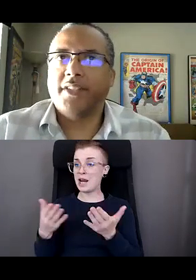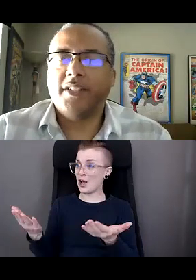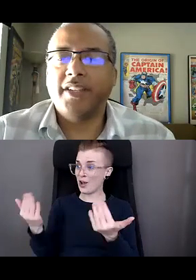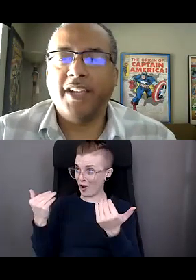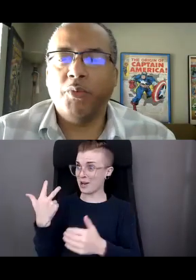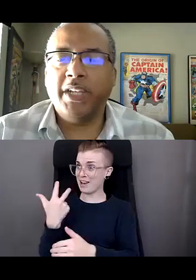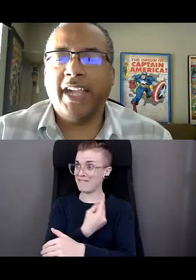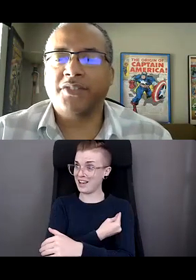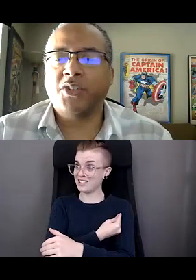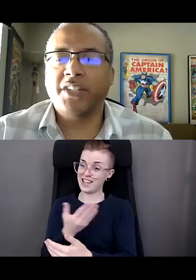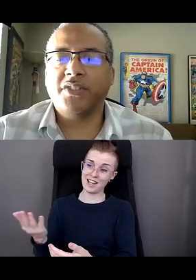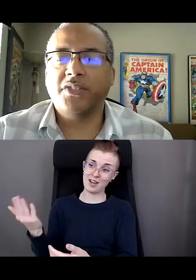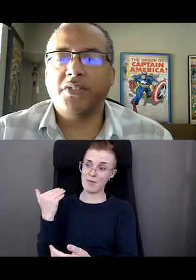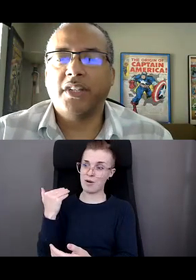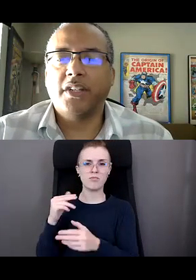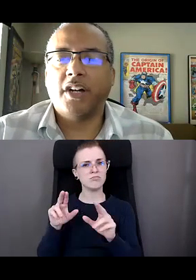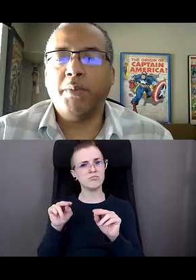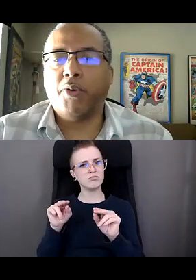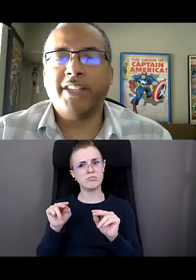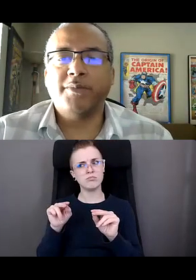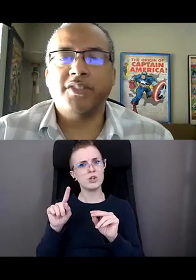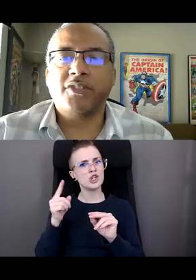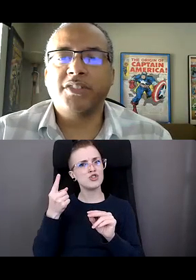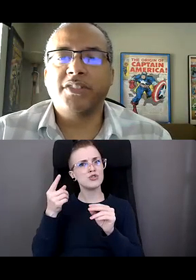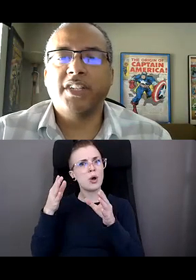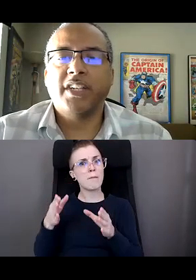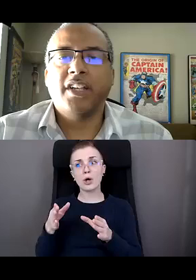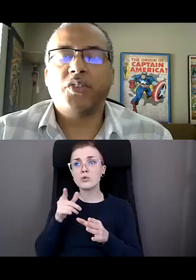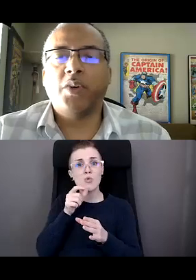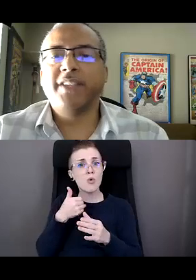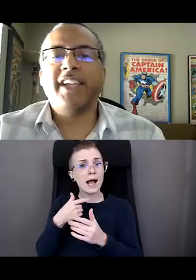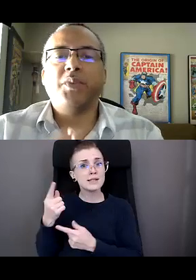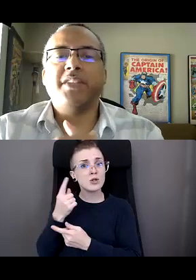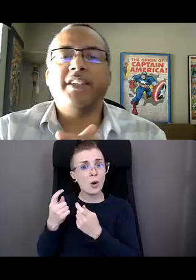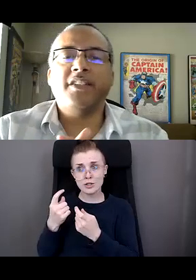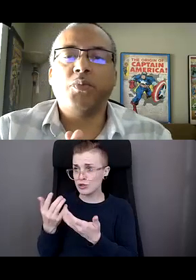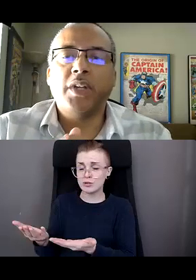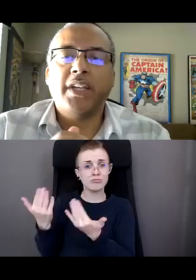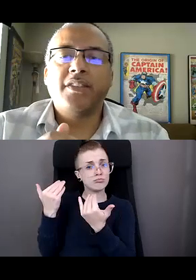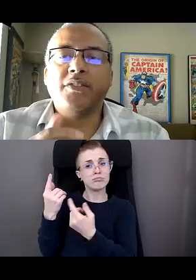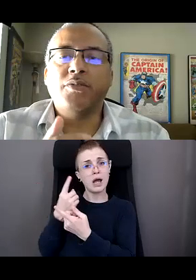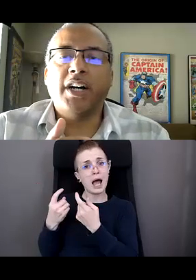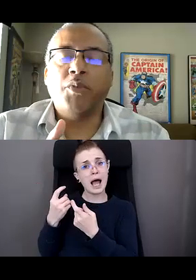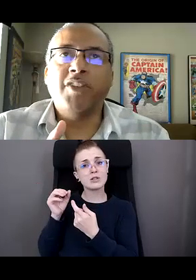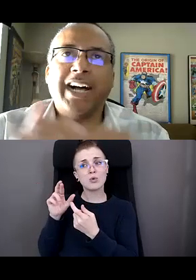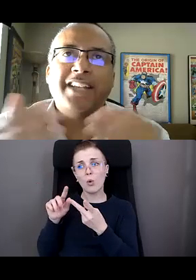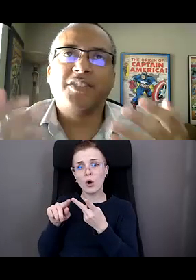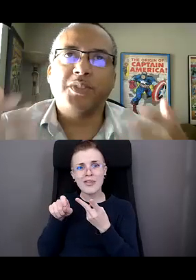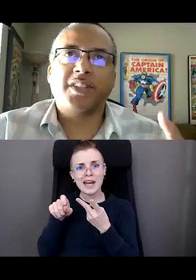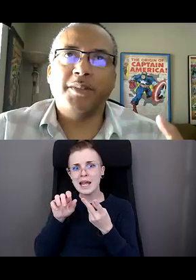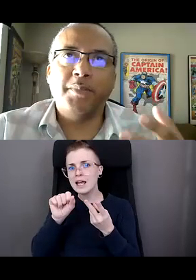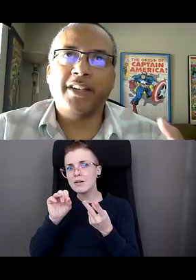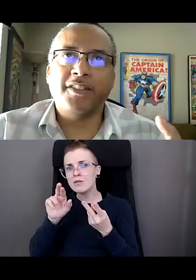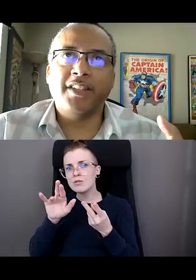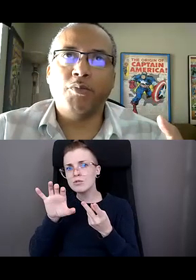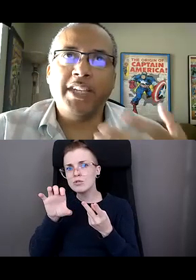questions and we answer questions or we point them to sources. So one of the things we did is we realized this was